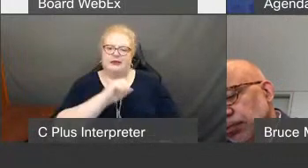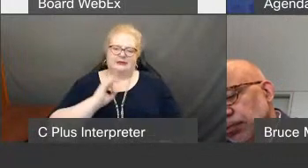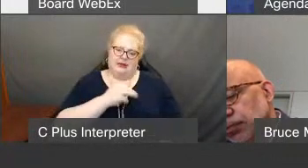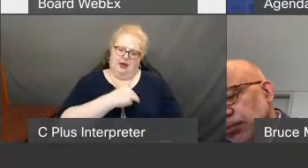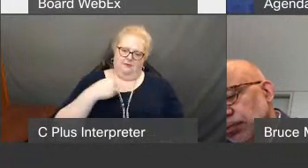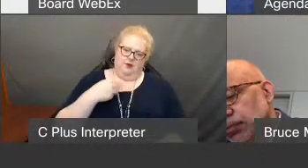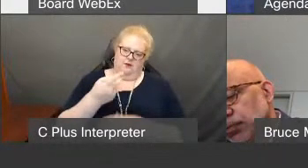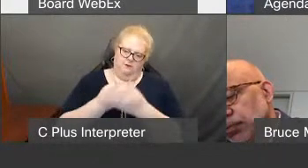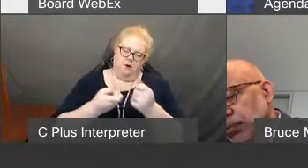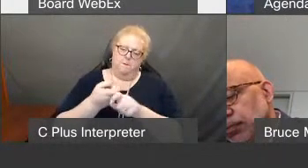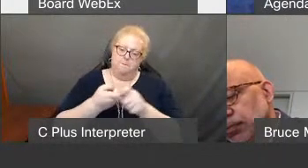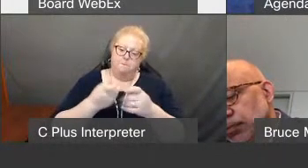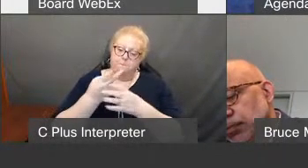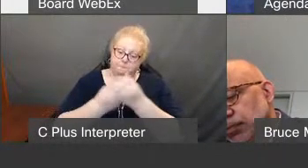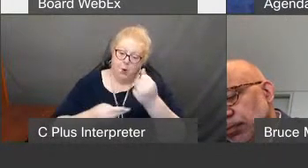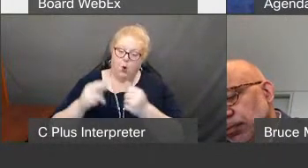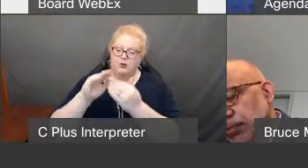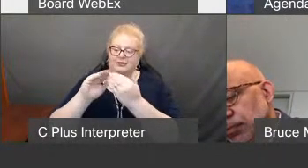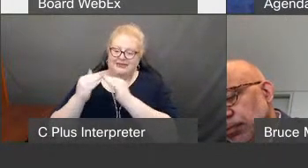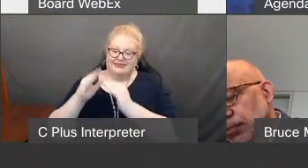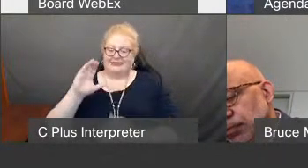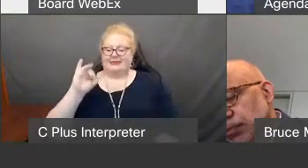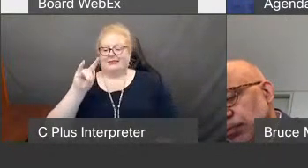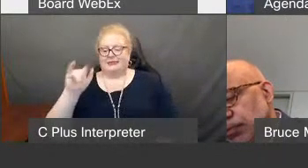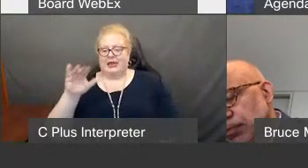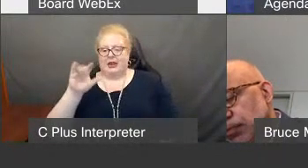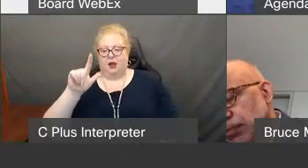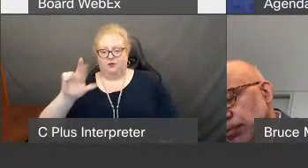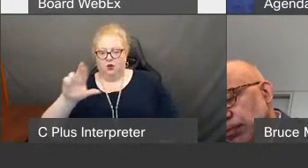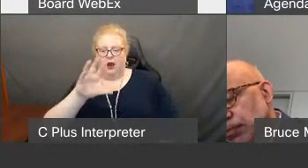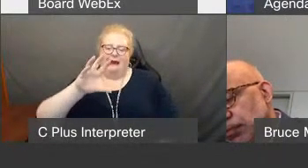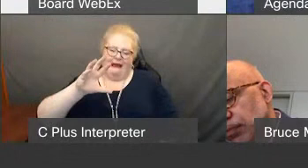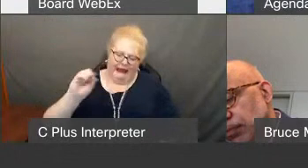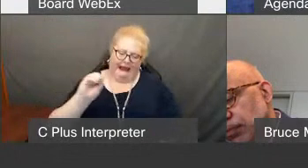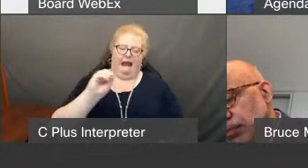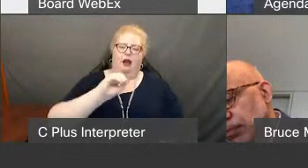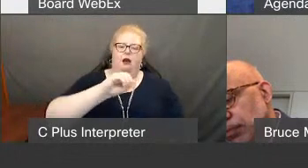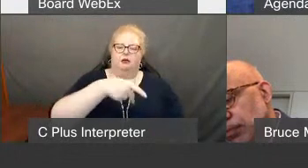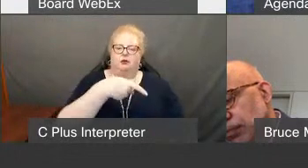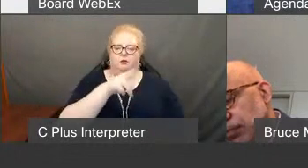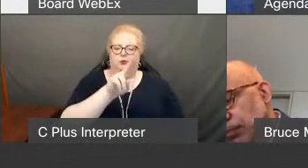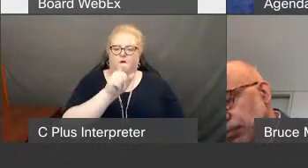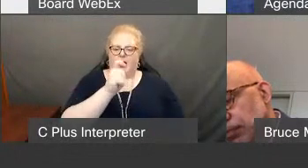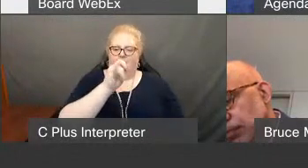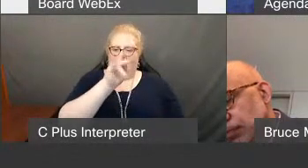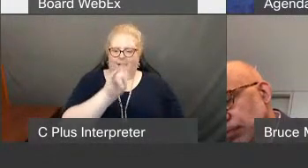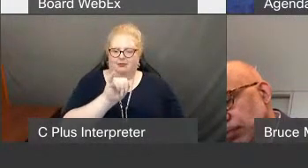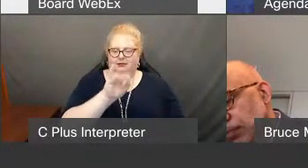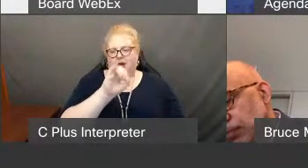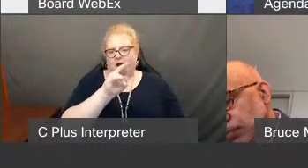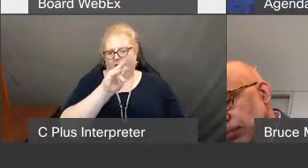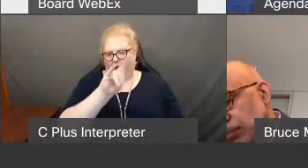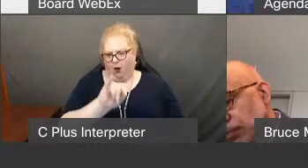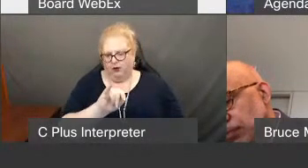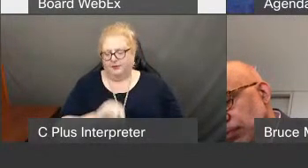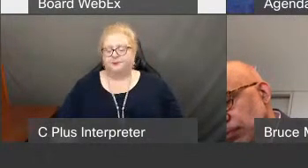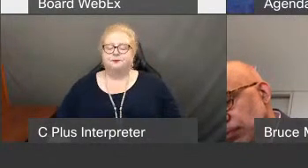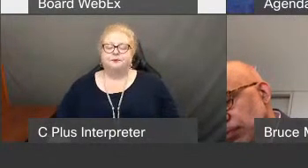city. Seems to be a good idea going forward. Tom, I guess this would be a question for you.